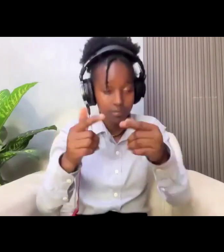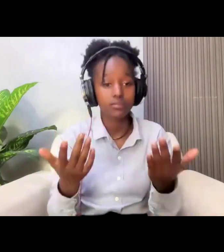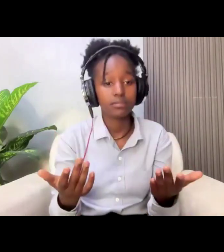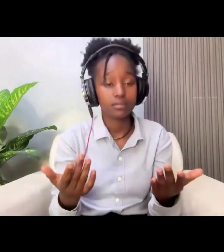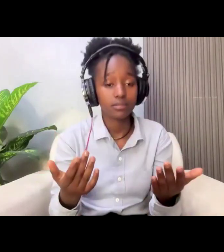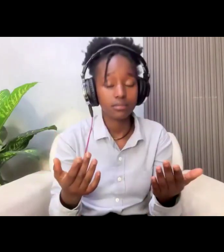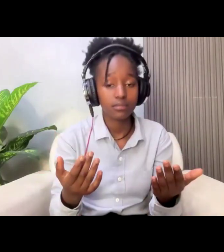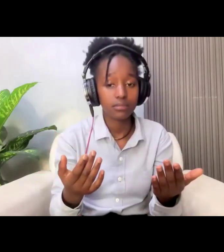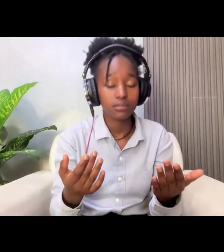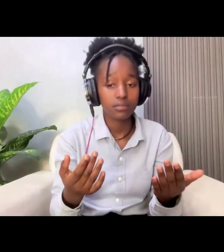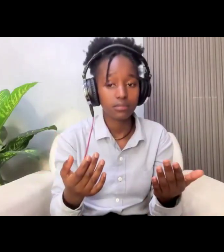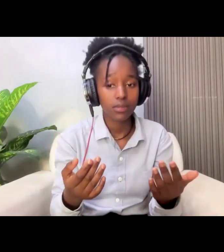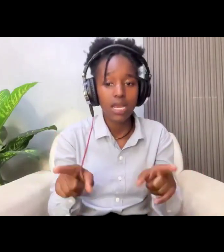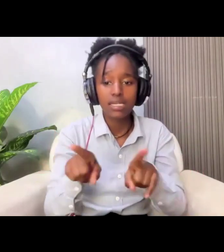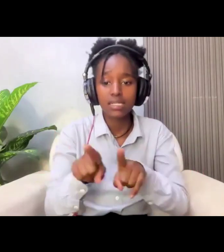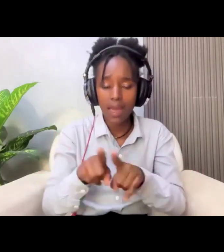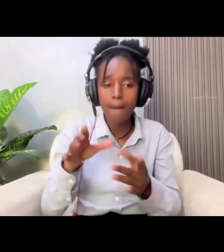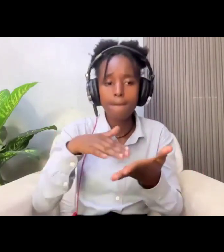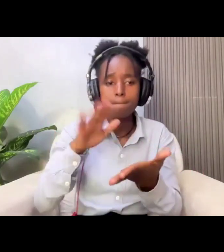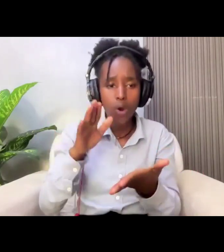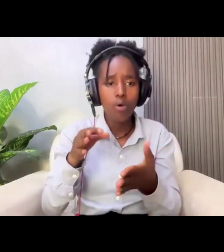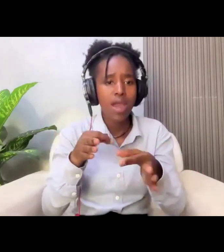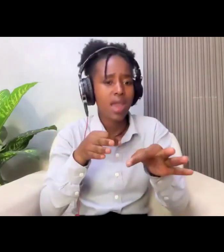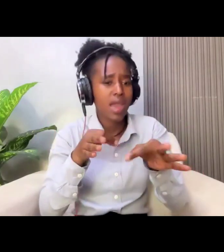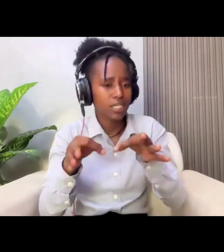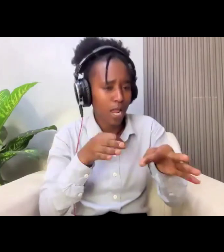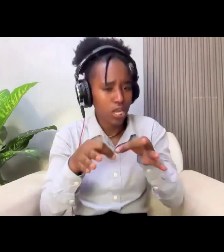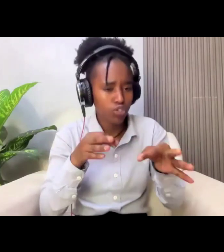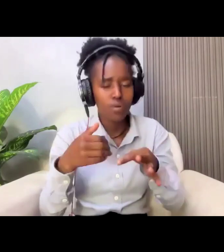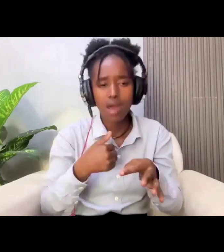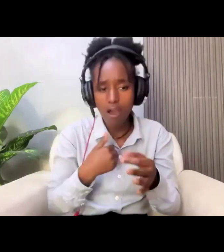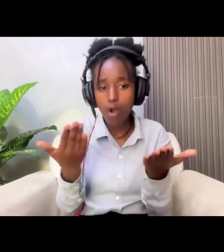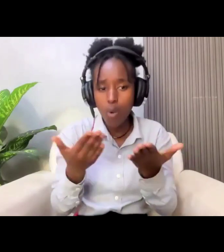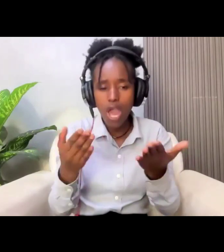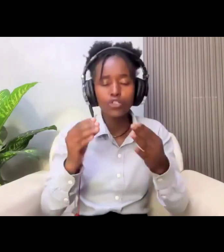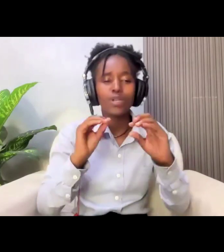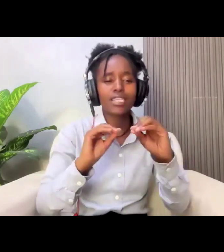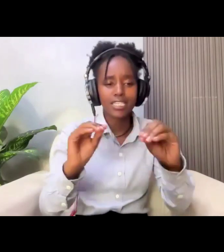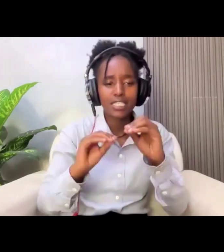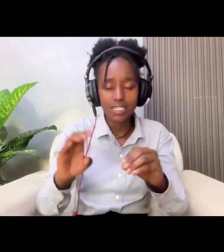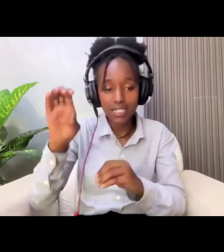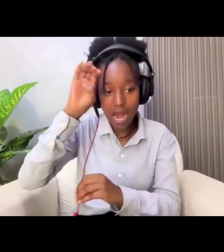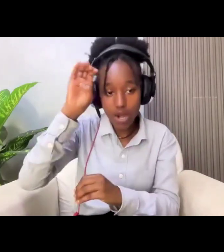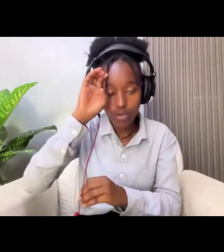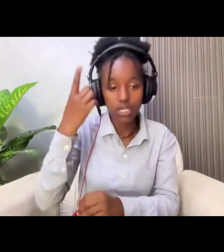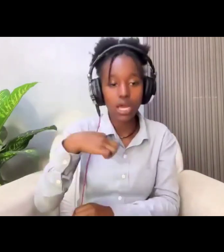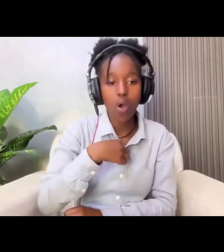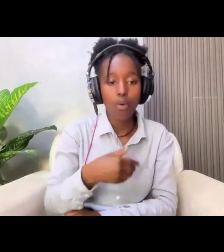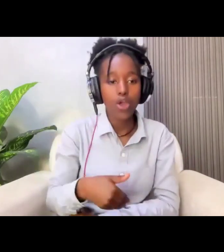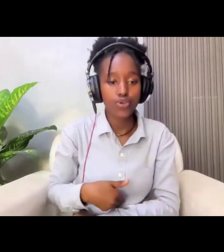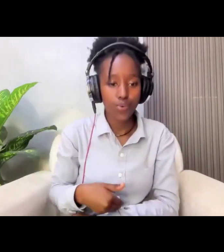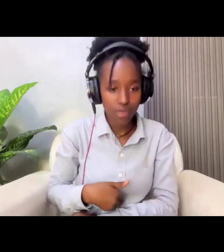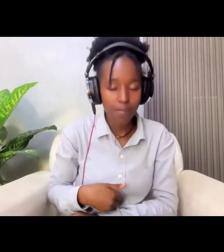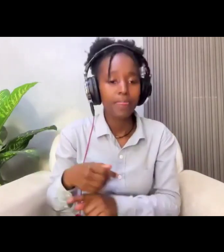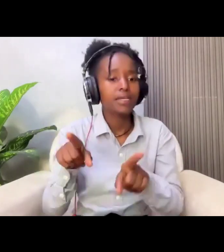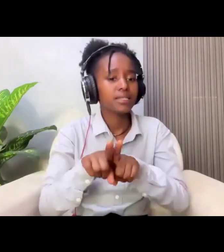a bit more information to educate our youth, like our young persons, especially